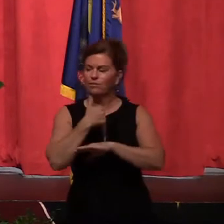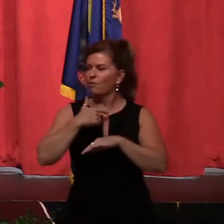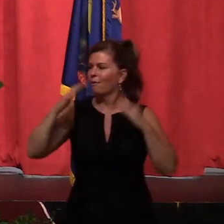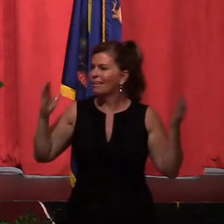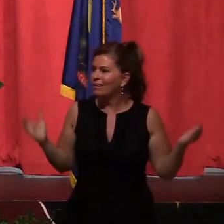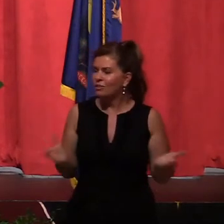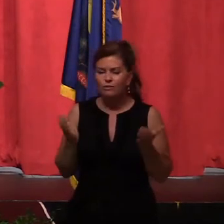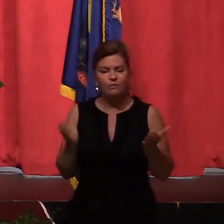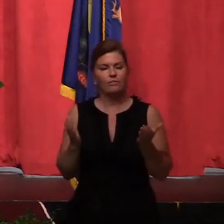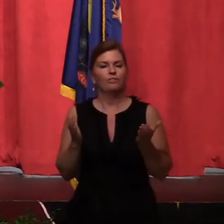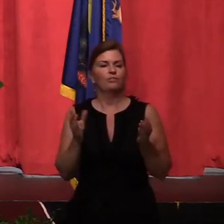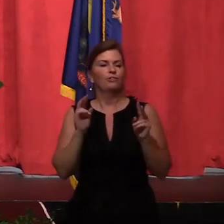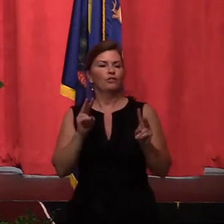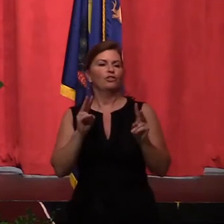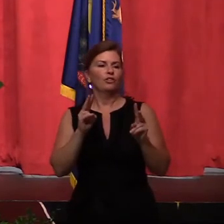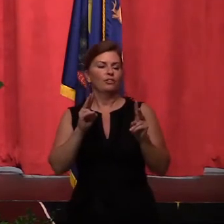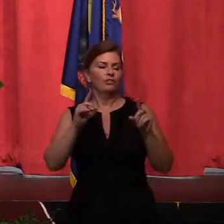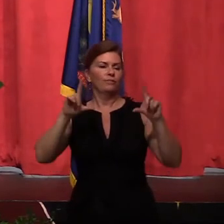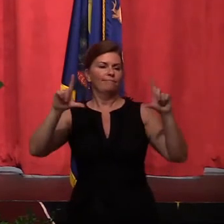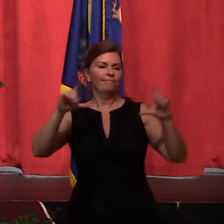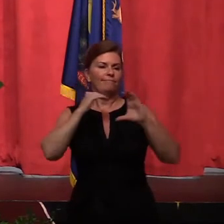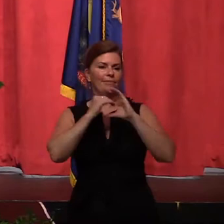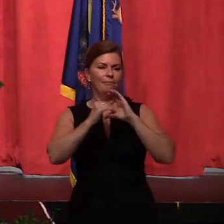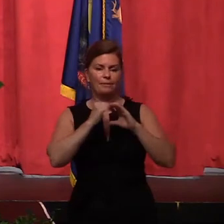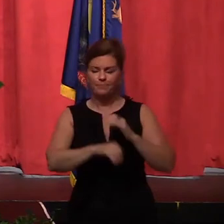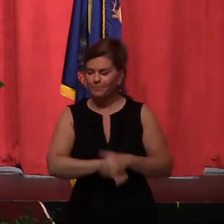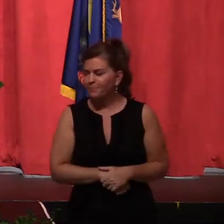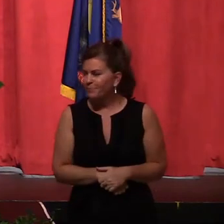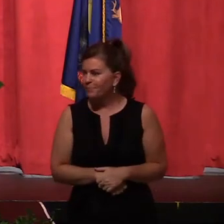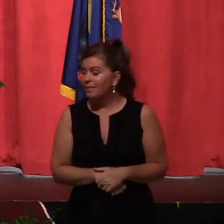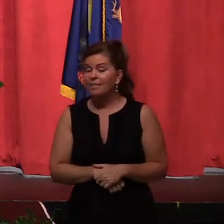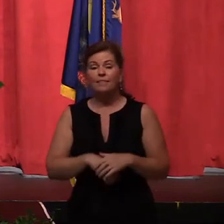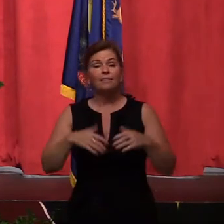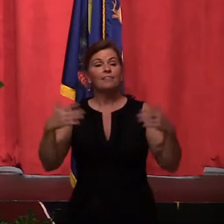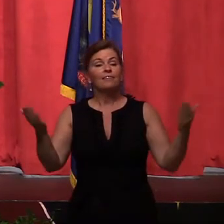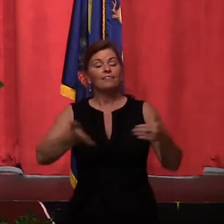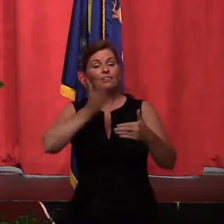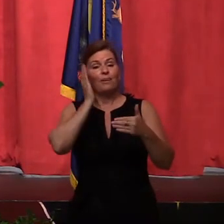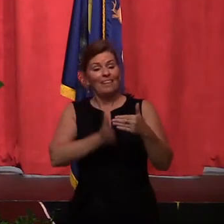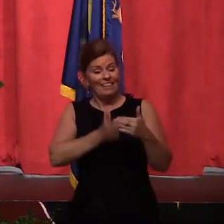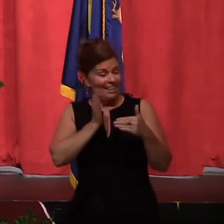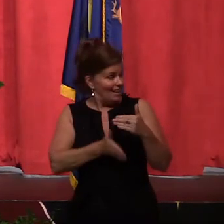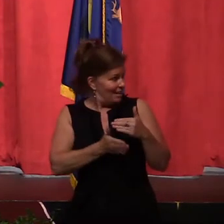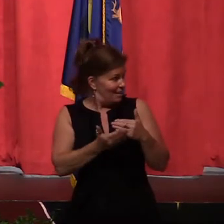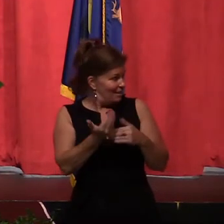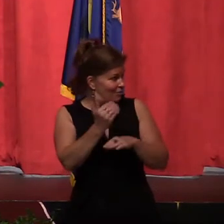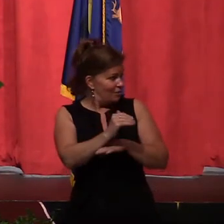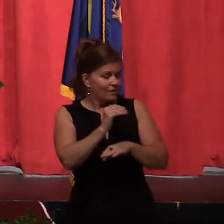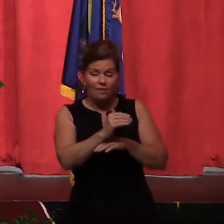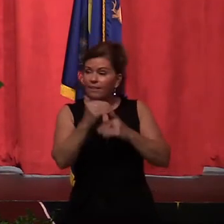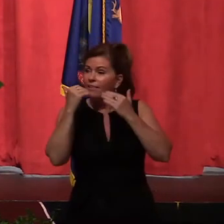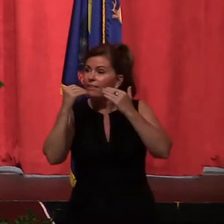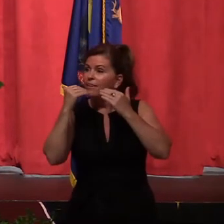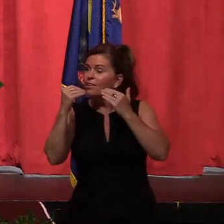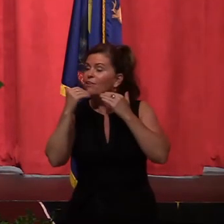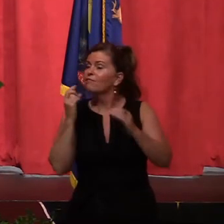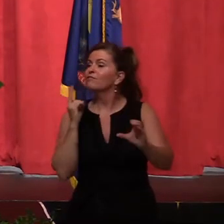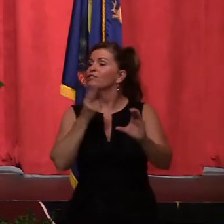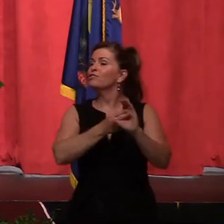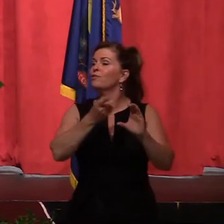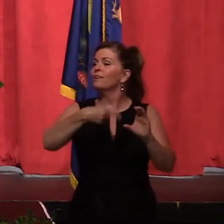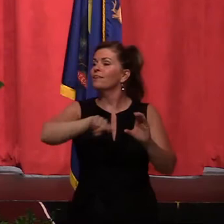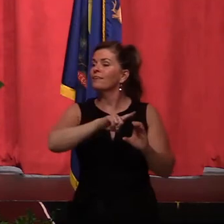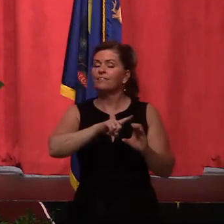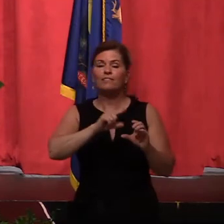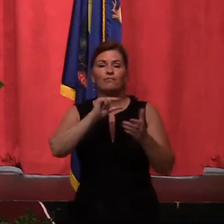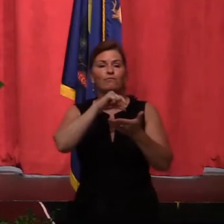you to look at that. And so in conclusion tonight, I want to thank all of you for joining us for the U32